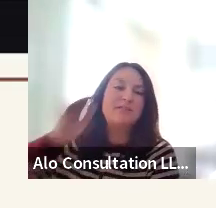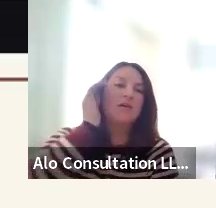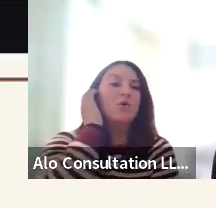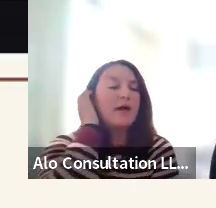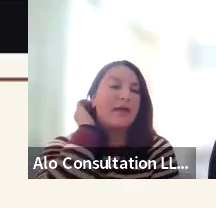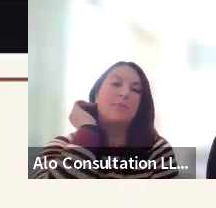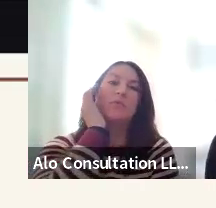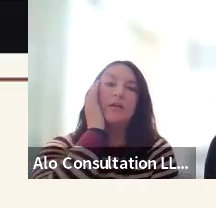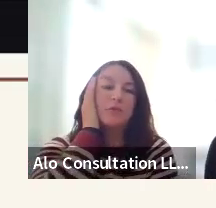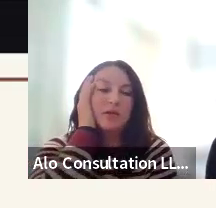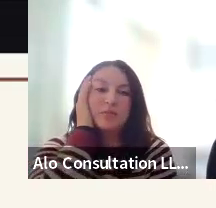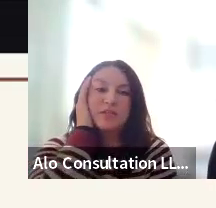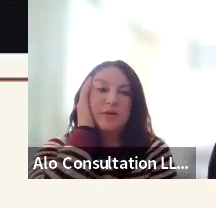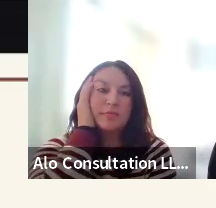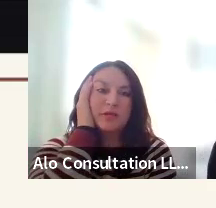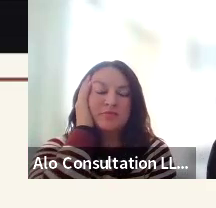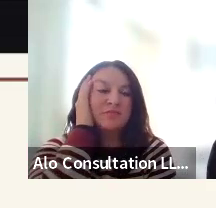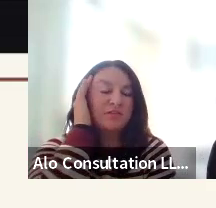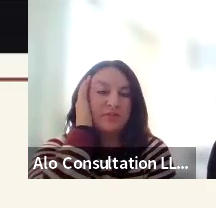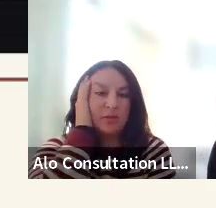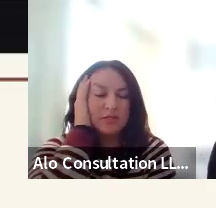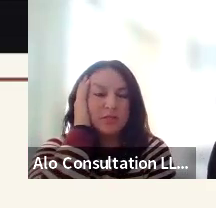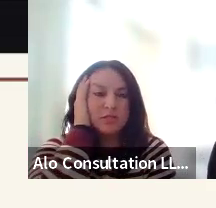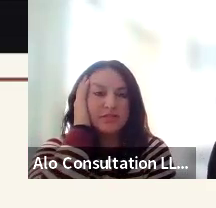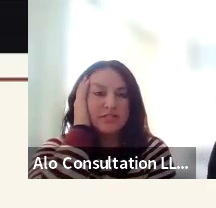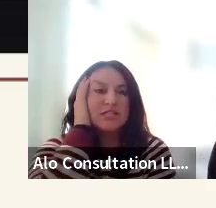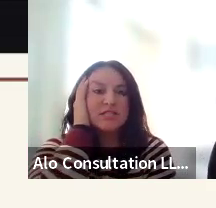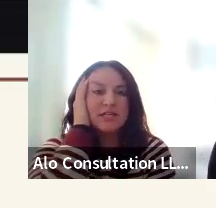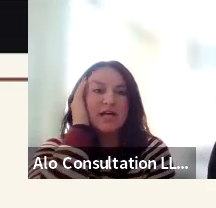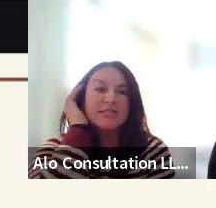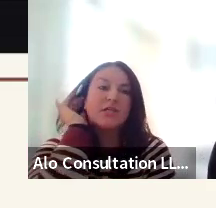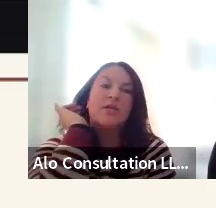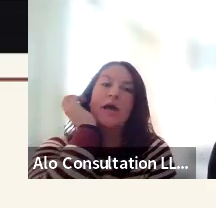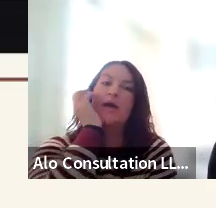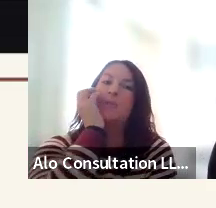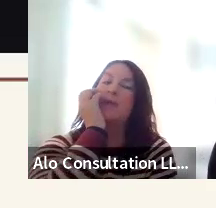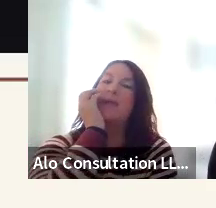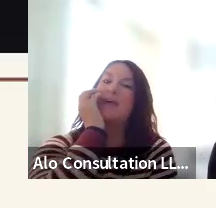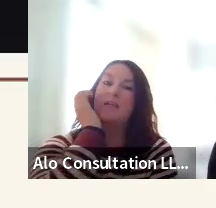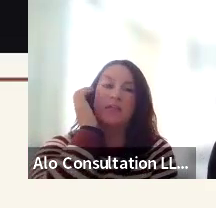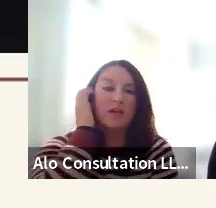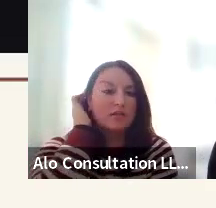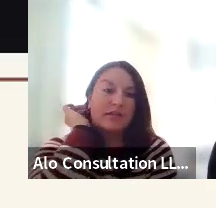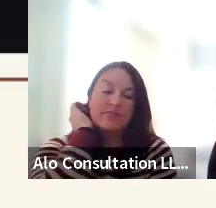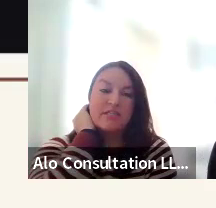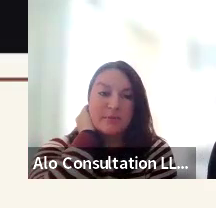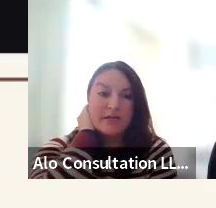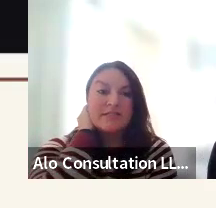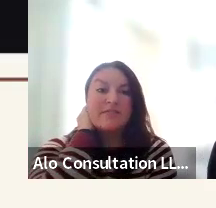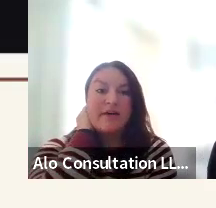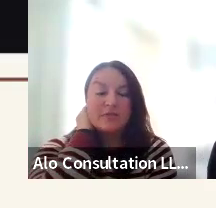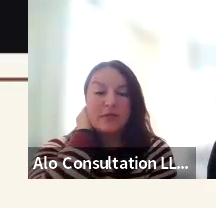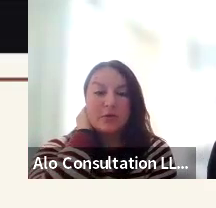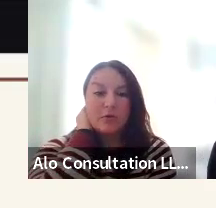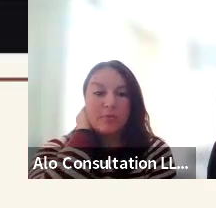All right, so we're working with the Department of Developmental Services, DDS, and their Lived